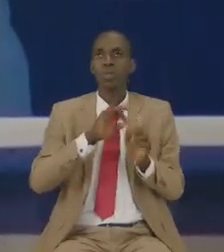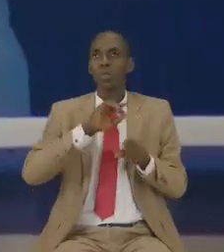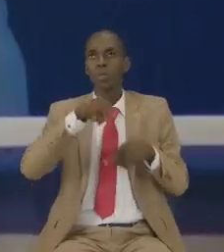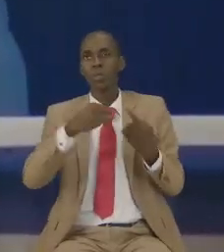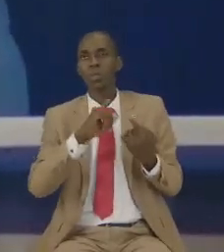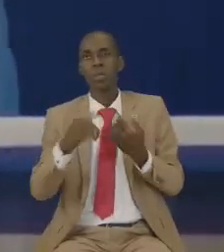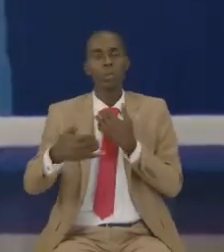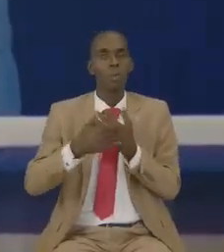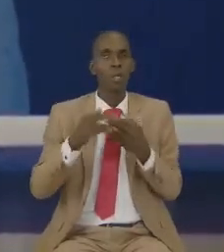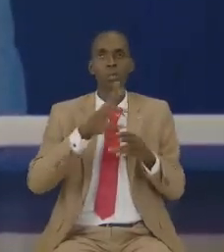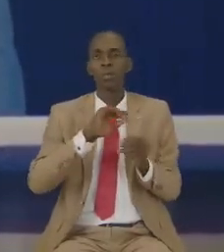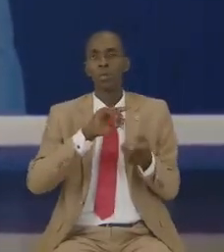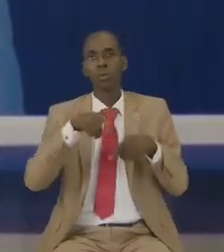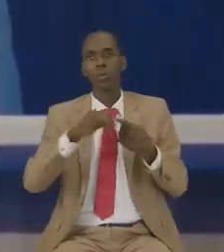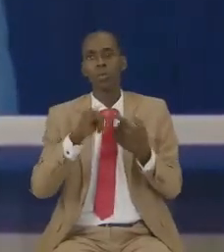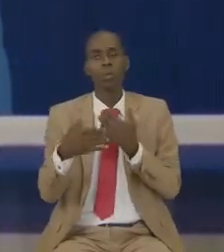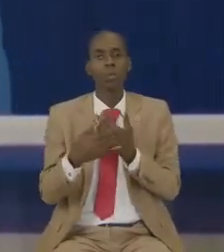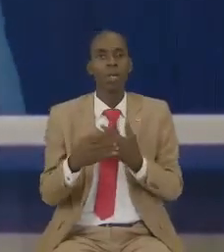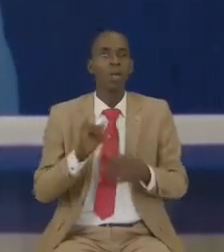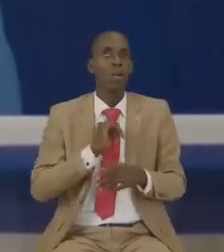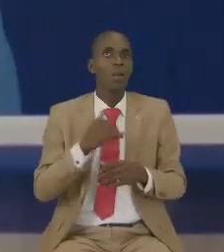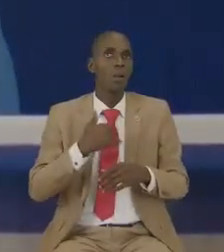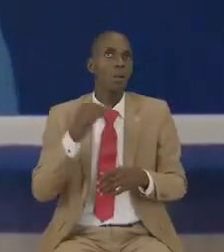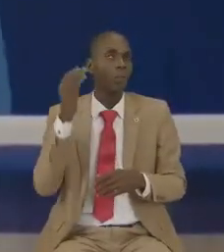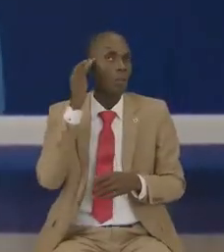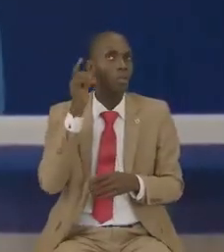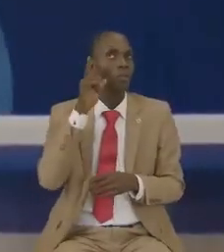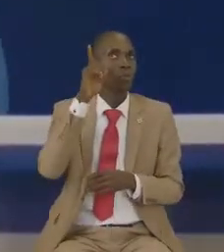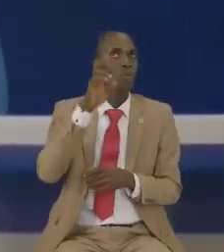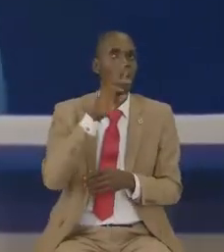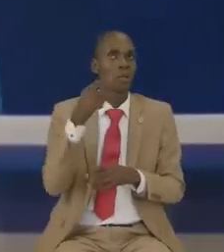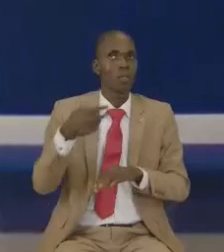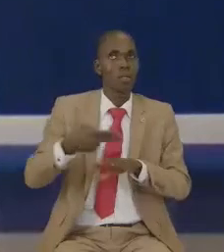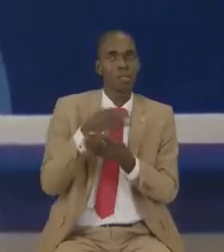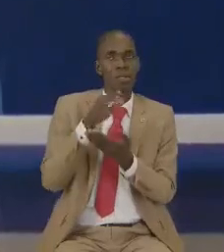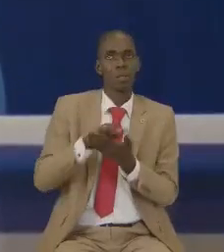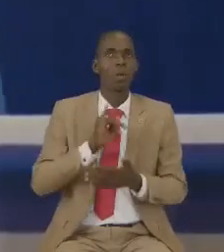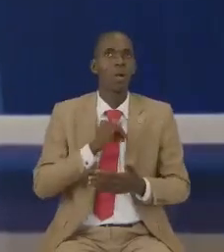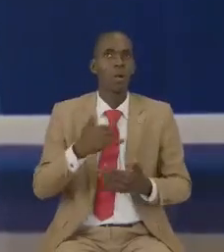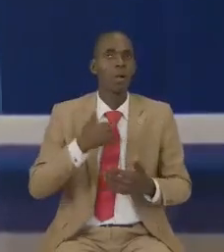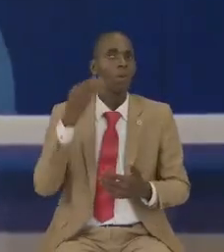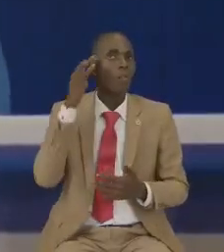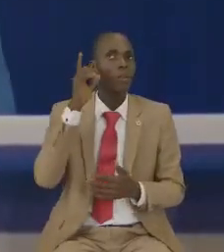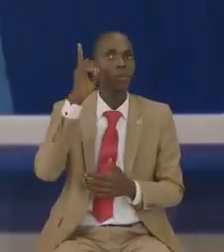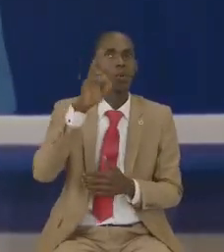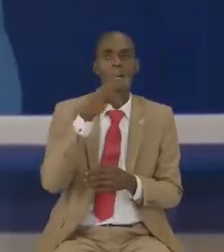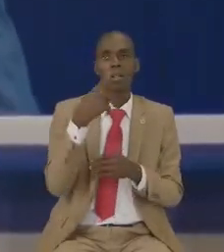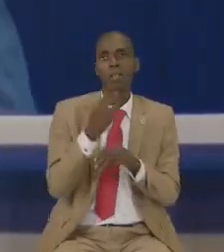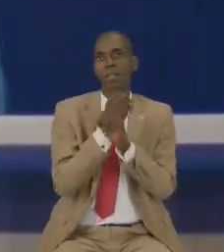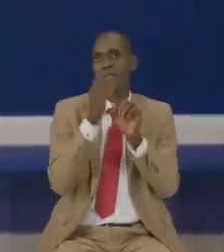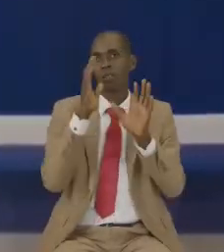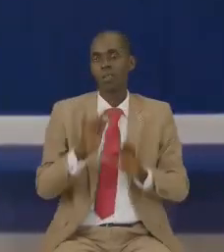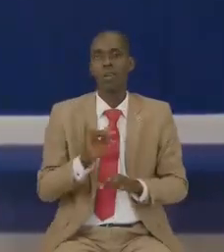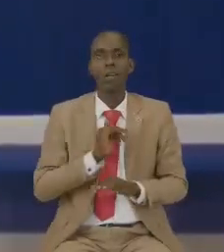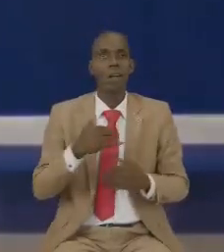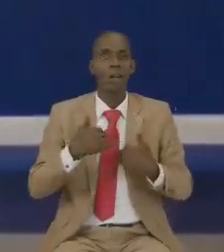no turning back. I have heard you are the Lamb. I have heard you are the Savior. I've heard you are the